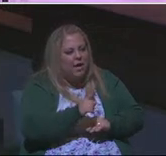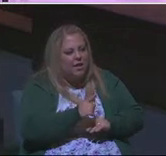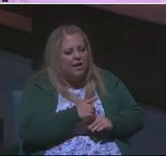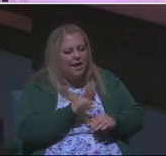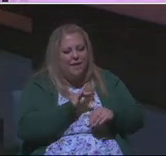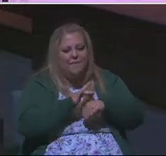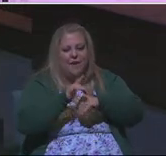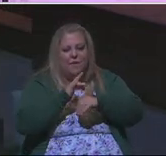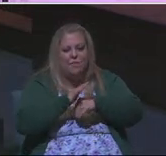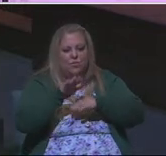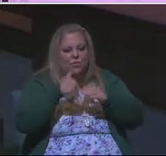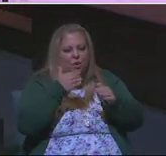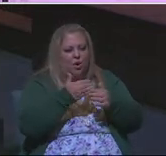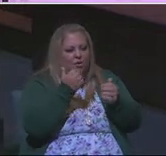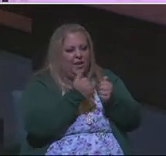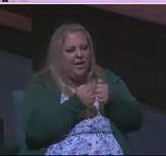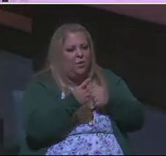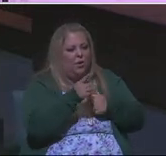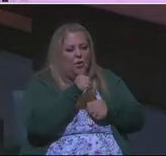all, to any and all who believe.